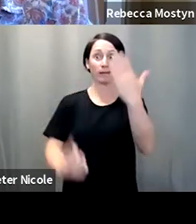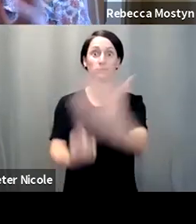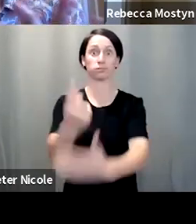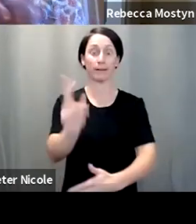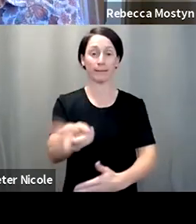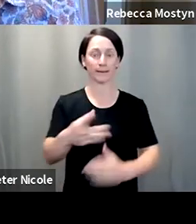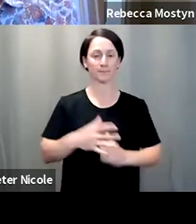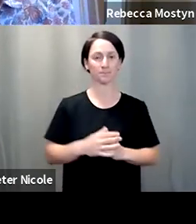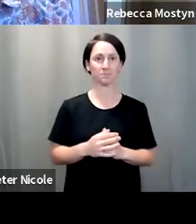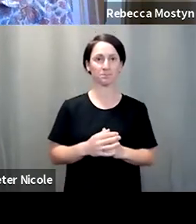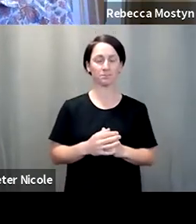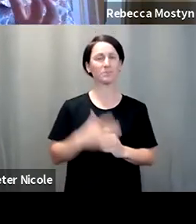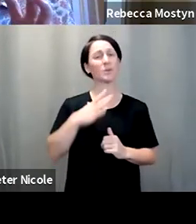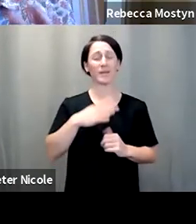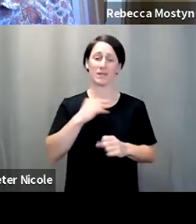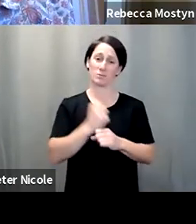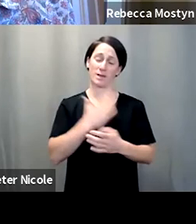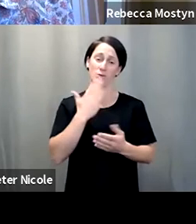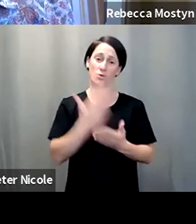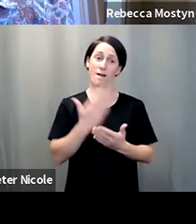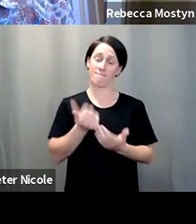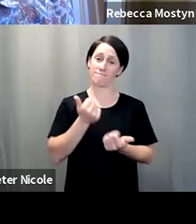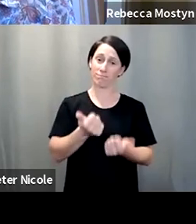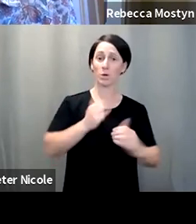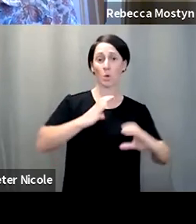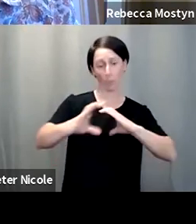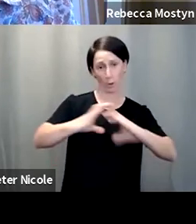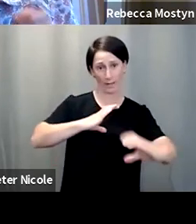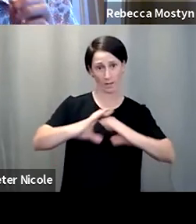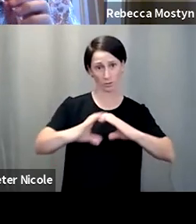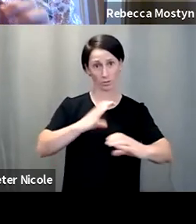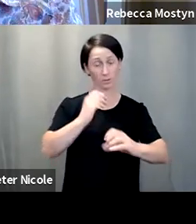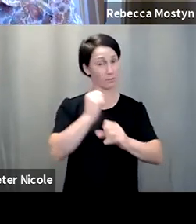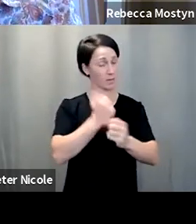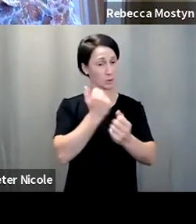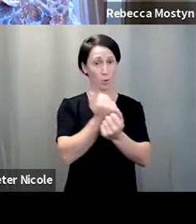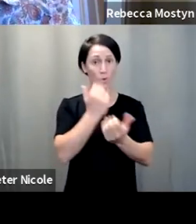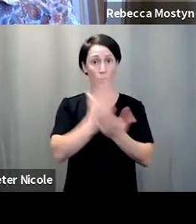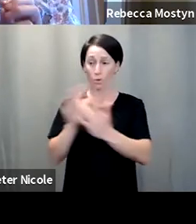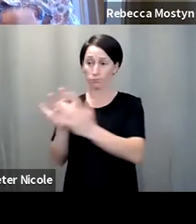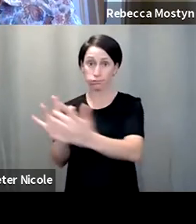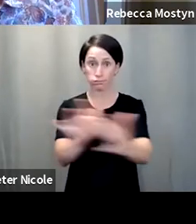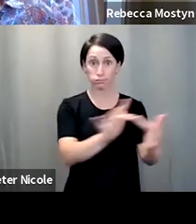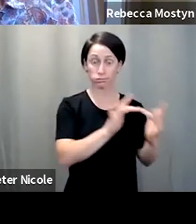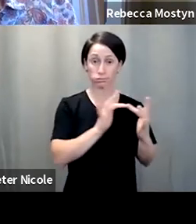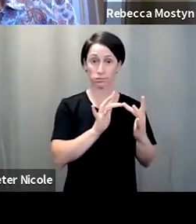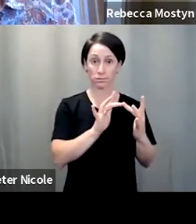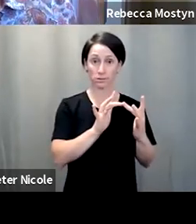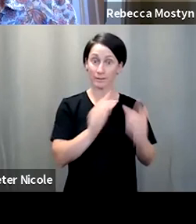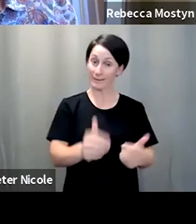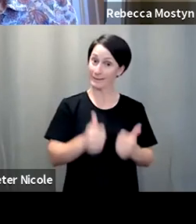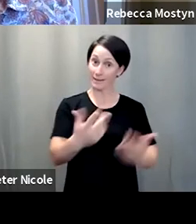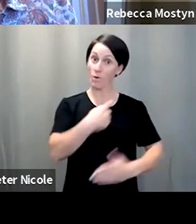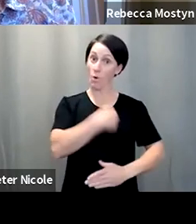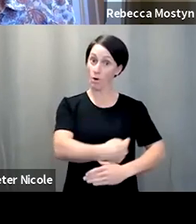And to close, think strategic communications, like staying in touch with people and being completely transparent and honest. Audiences